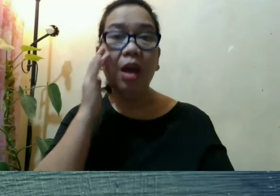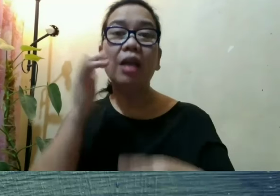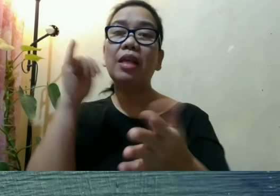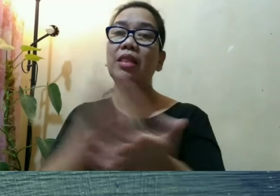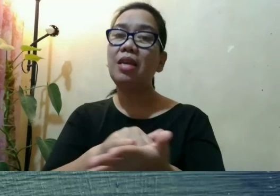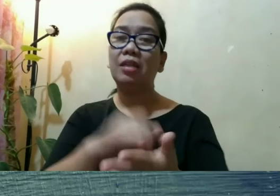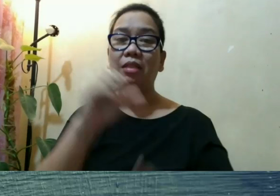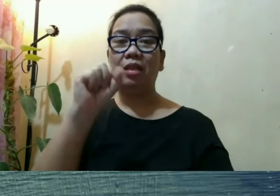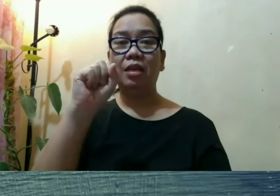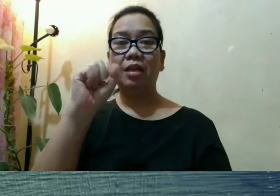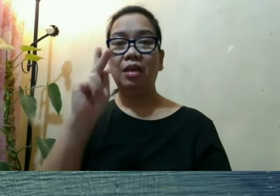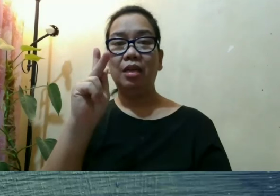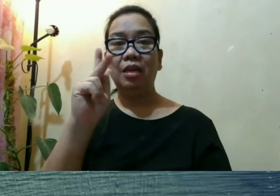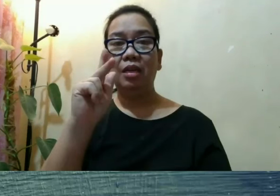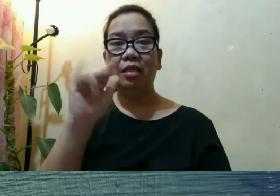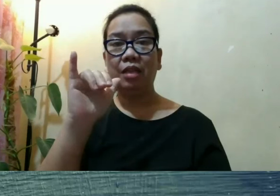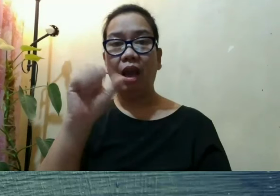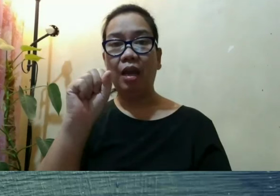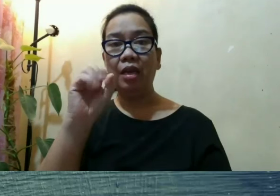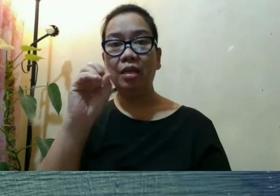know that these